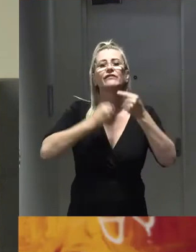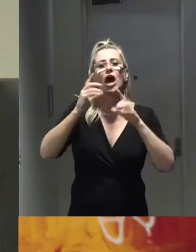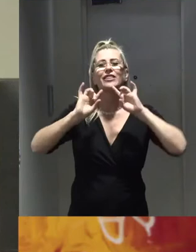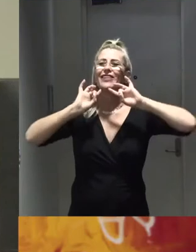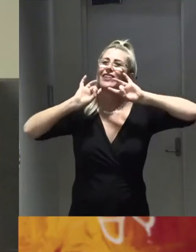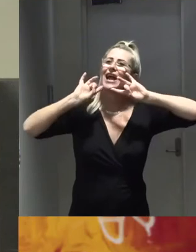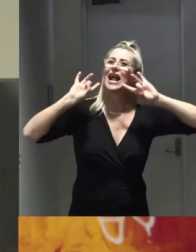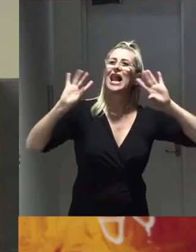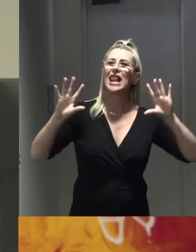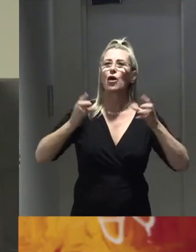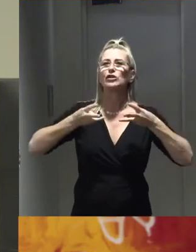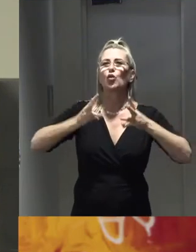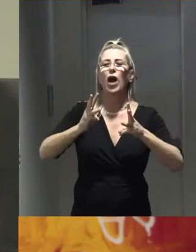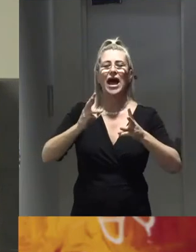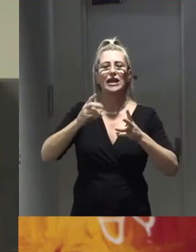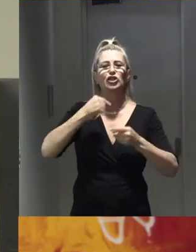feelings.